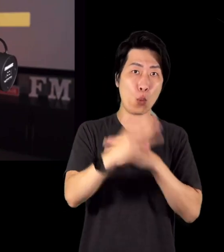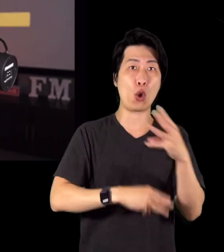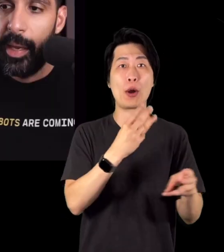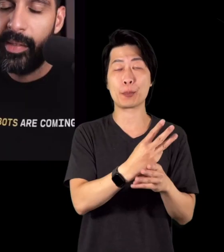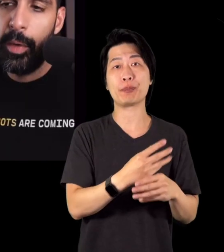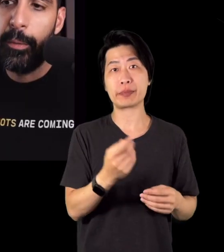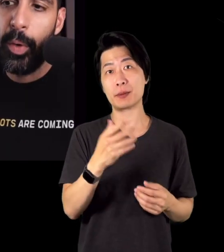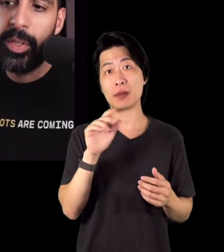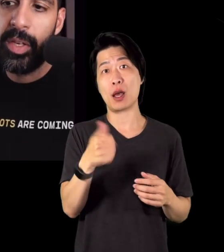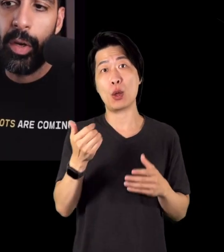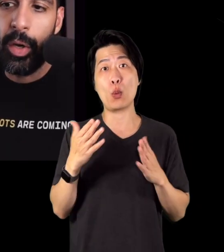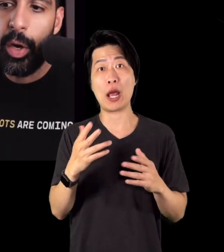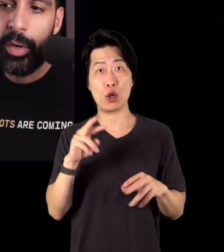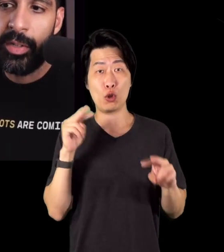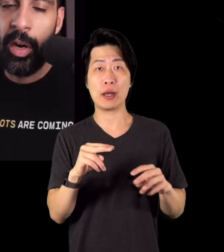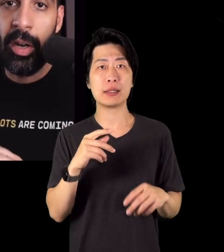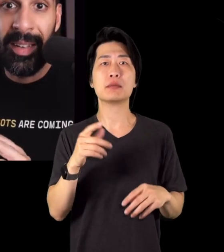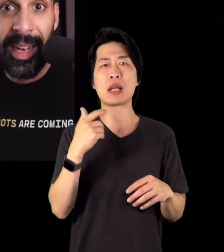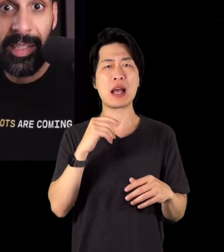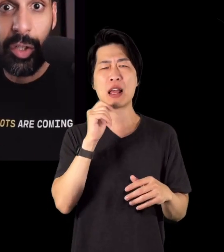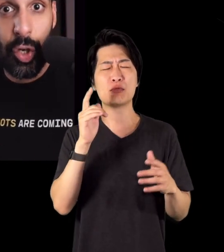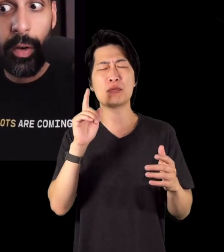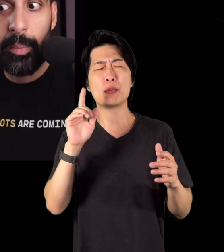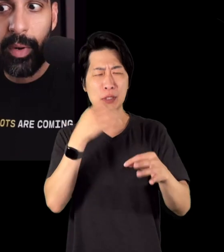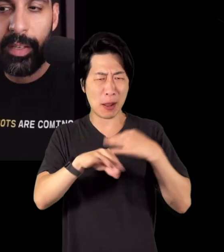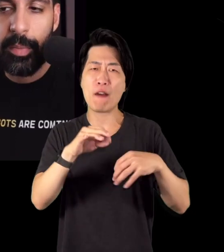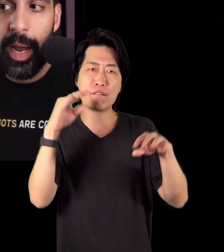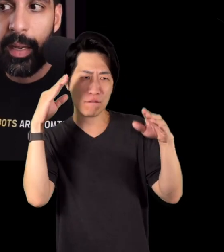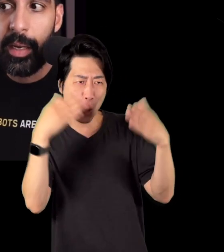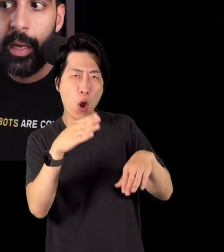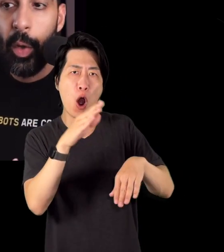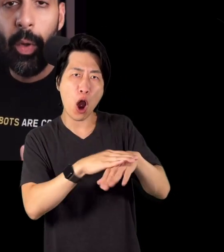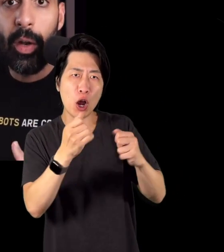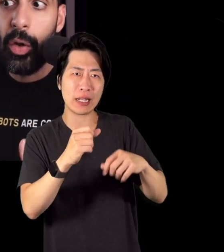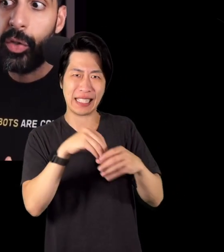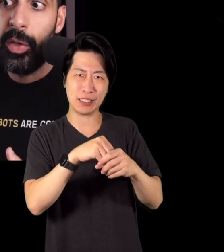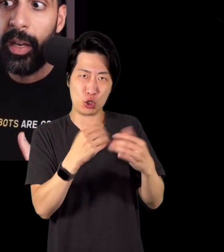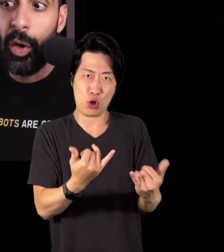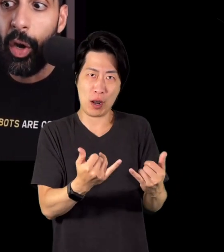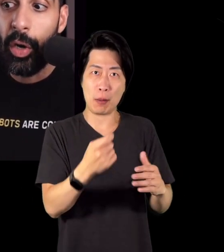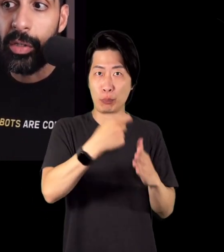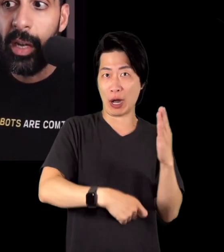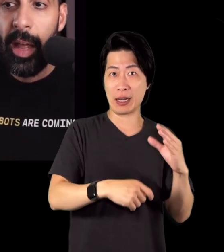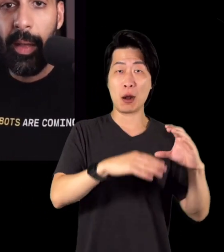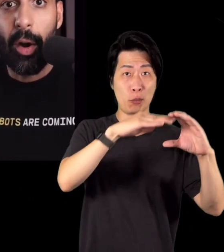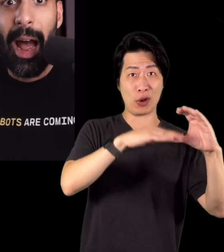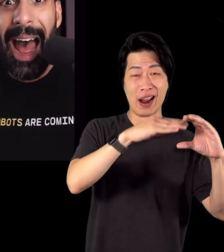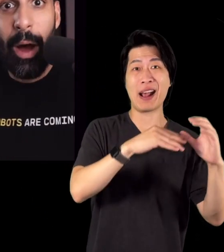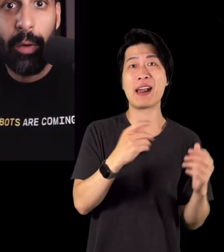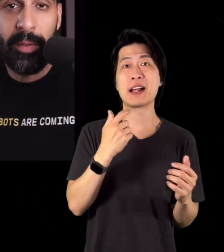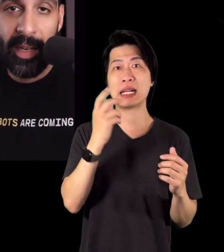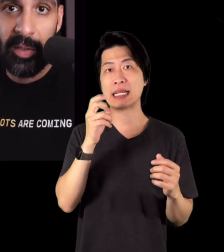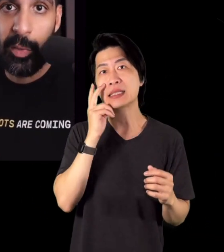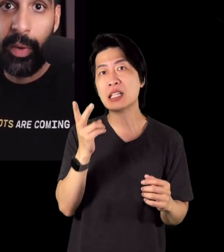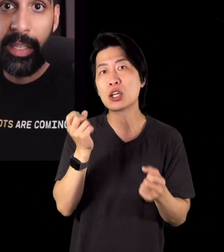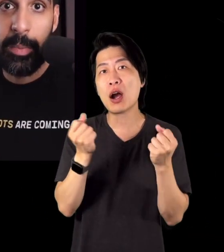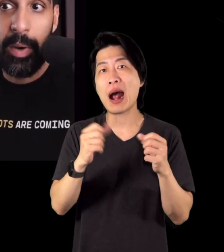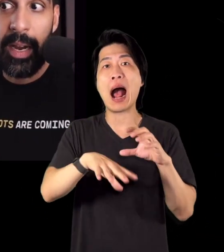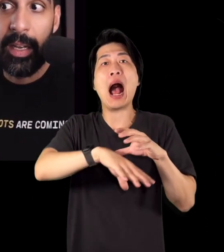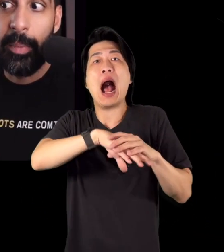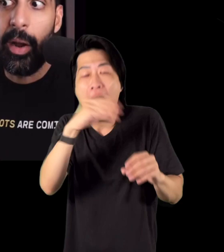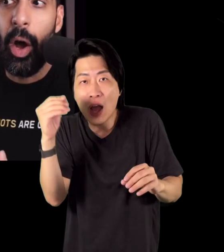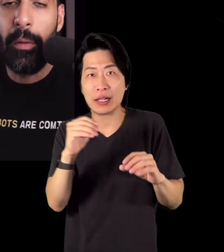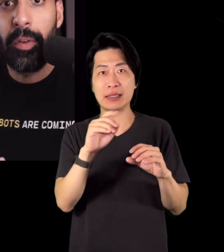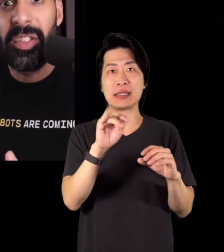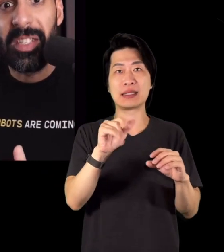looking at this. Instead of focusing on cars that are in Tesla's current price bracket, we can also look at cars that are out of Tesla's price